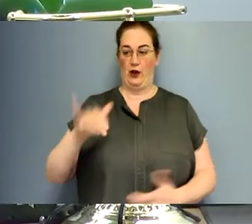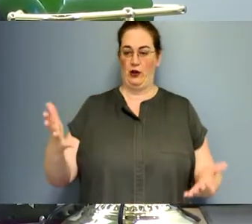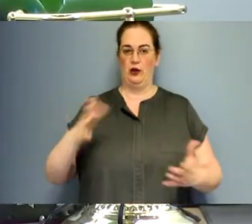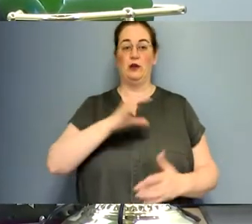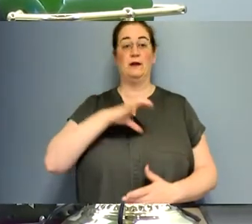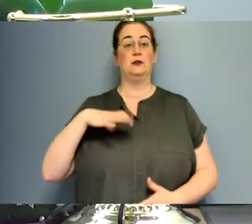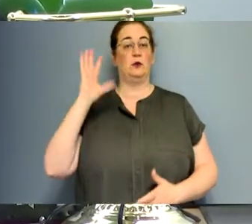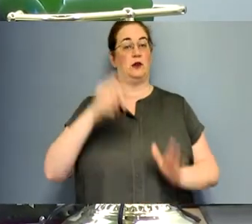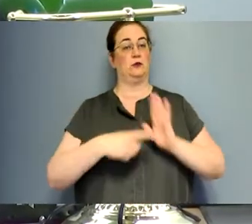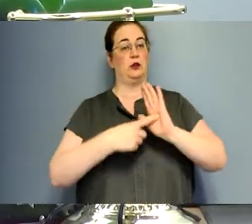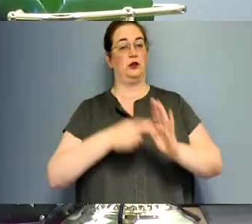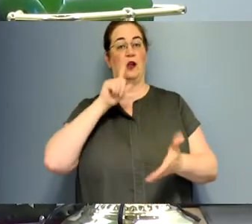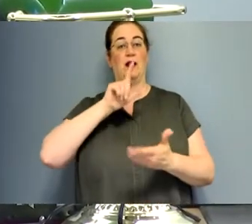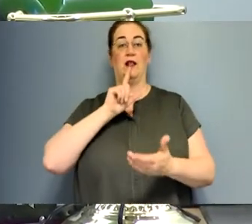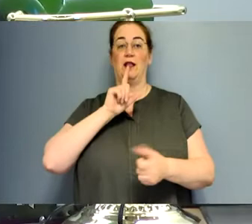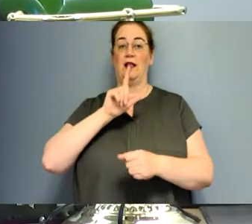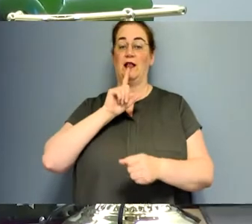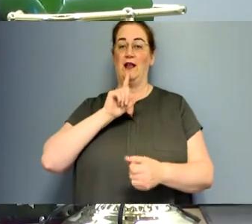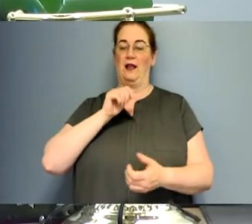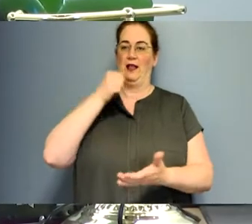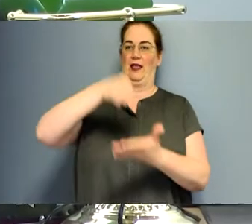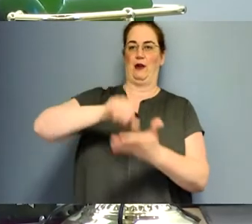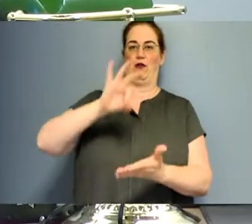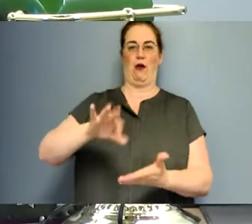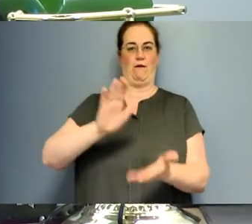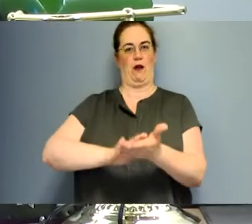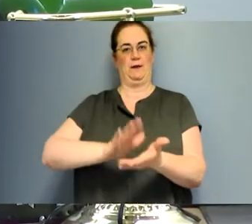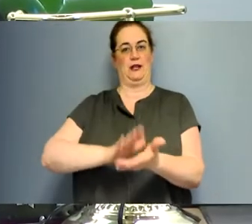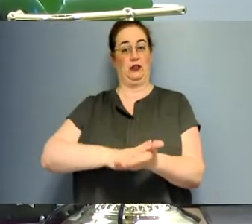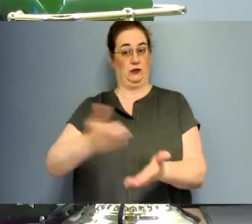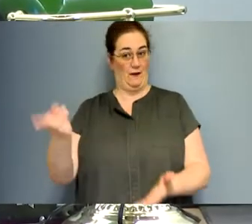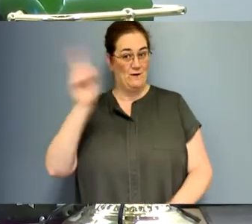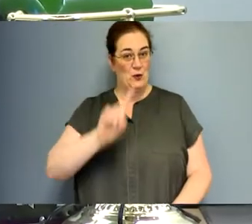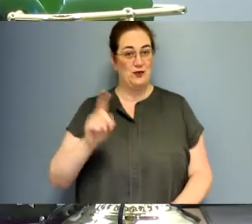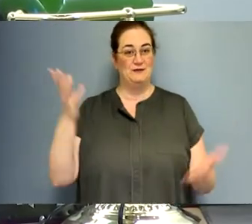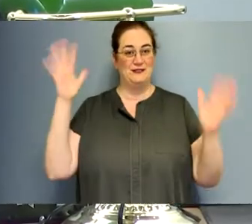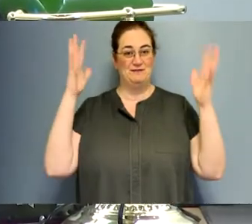you with this letter of commendation. So if you want to come forward, we'd be happy to...